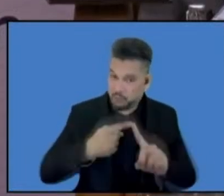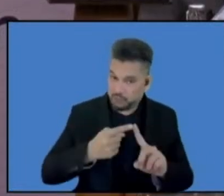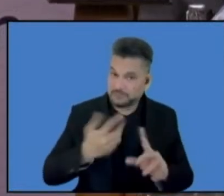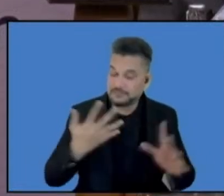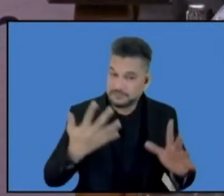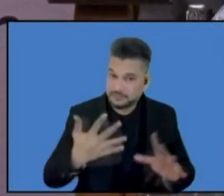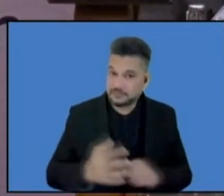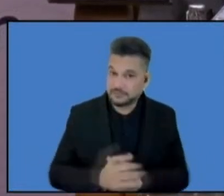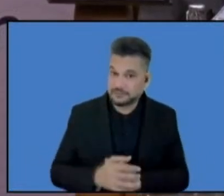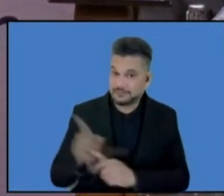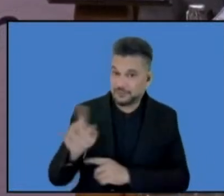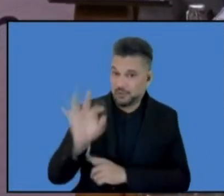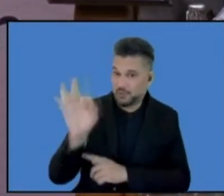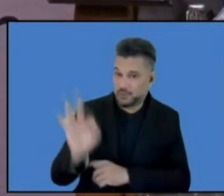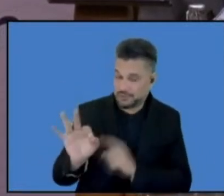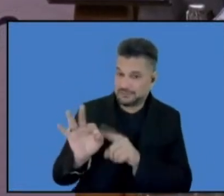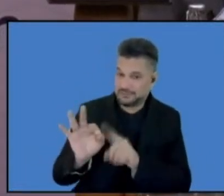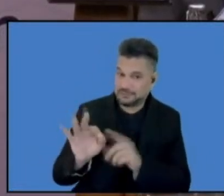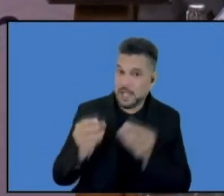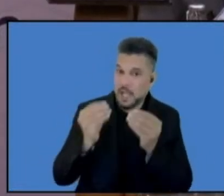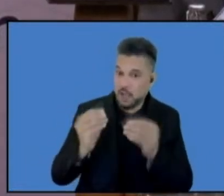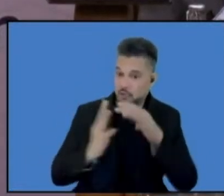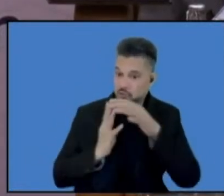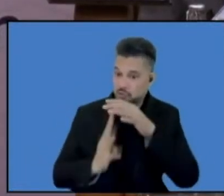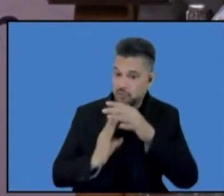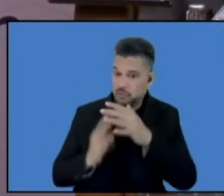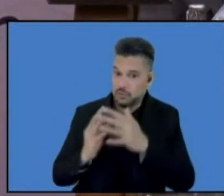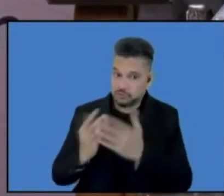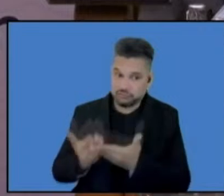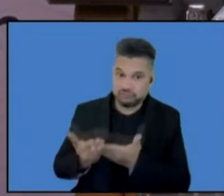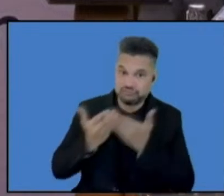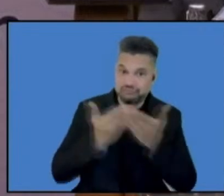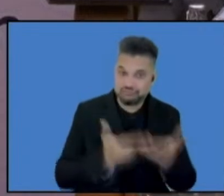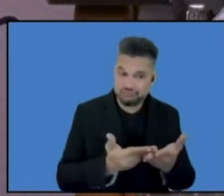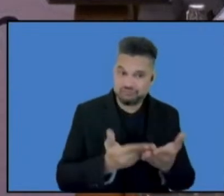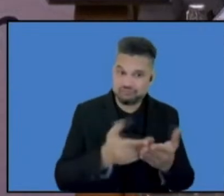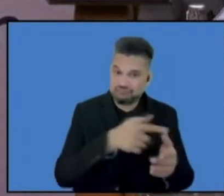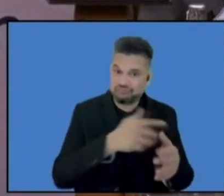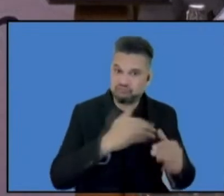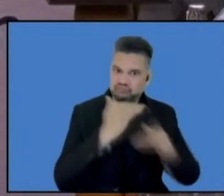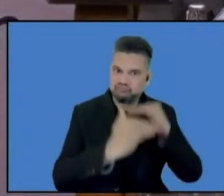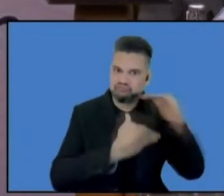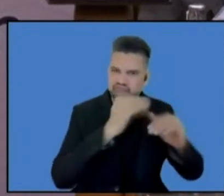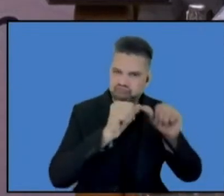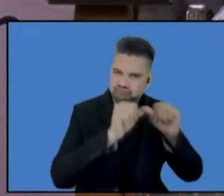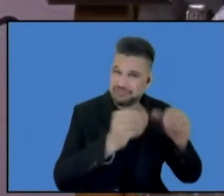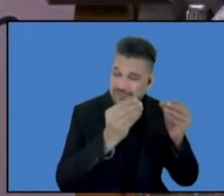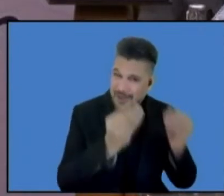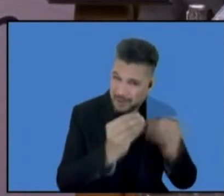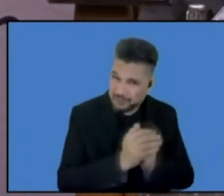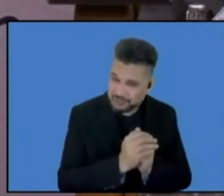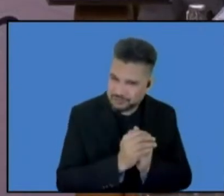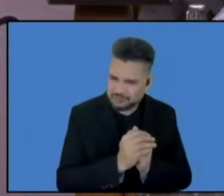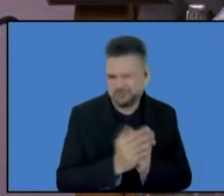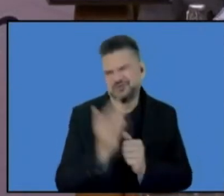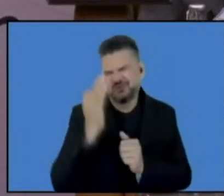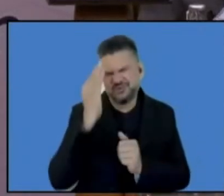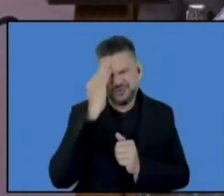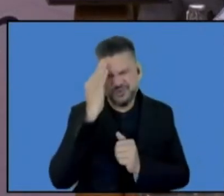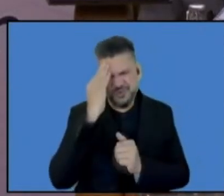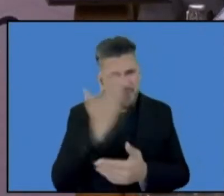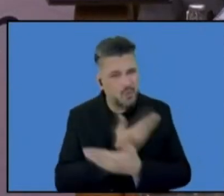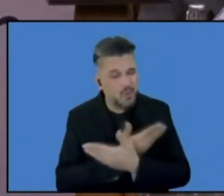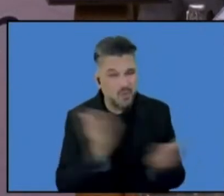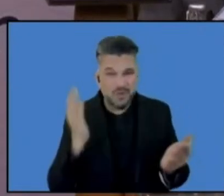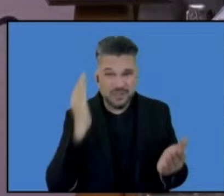contributes to the sustainable development. It is undeniable fact that migration, both to the origin countries